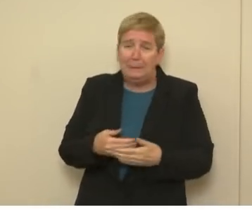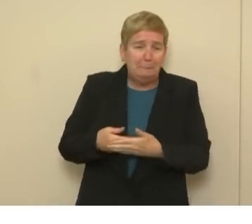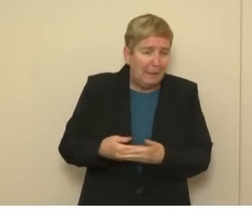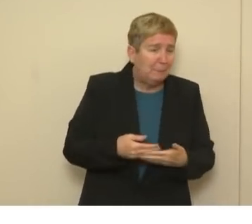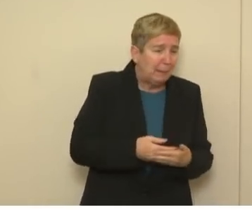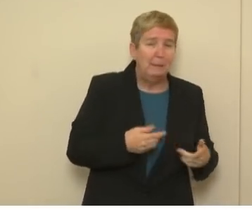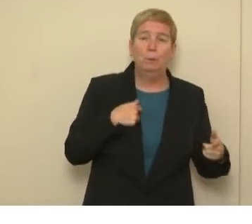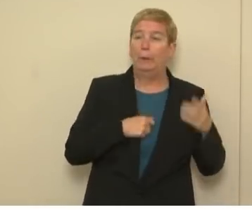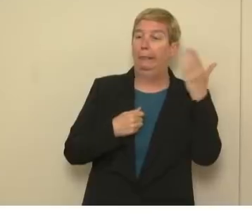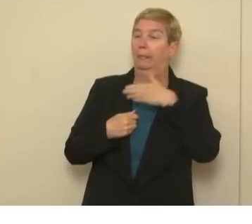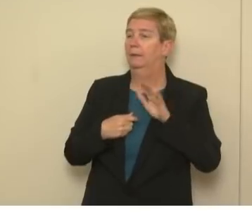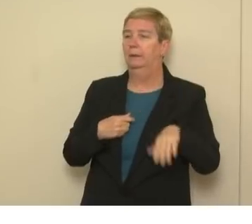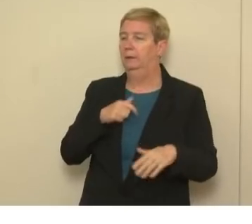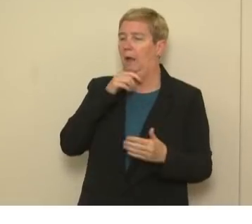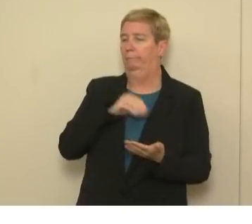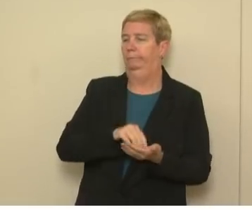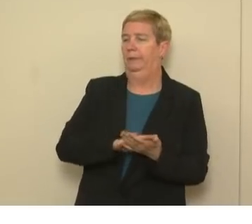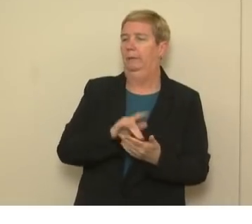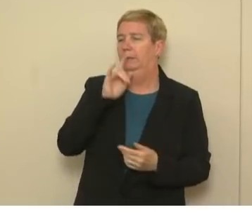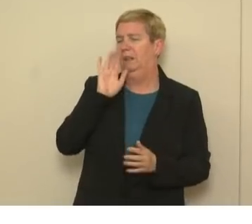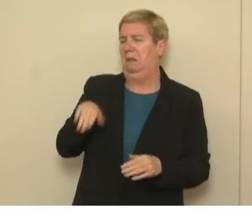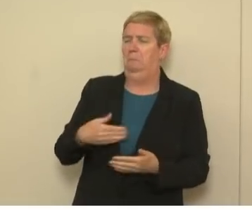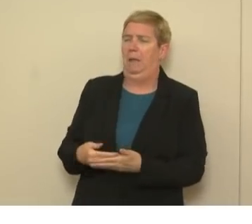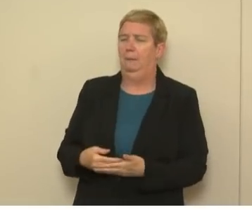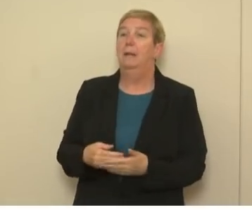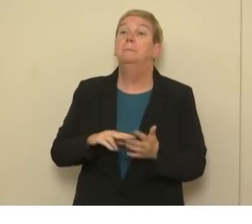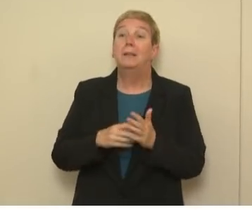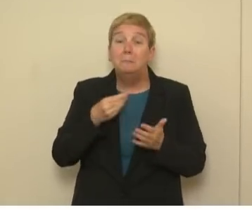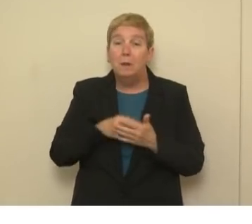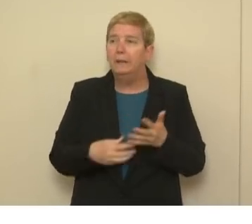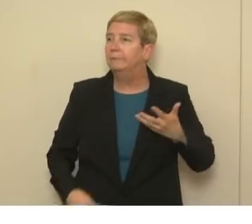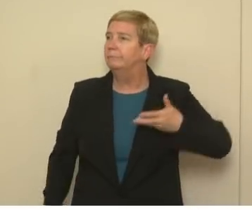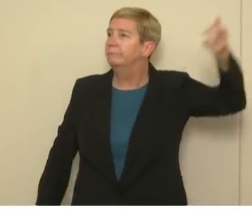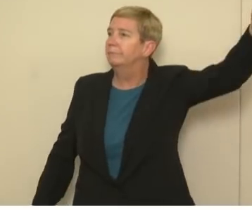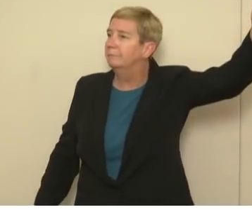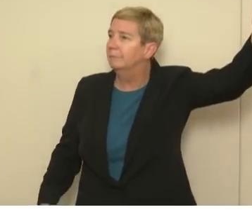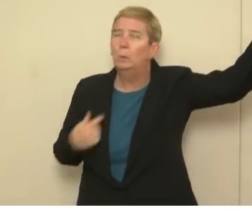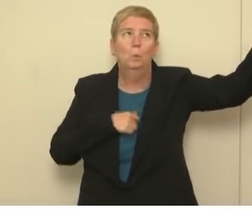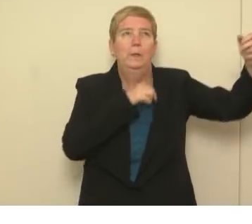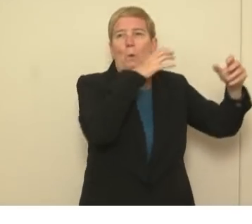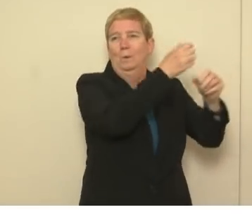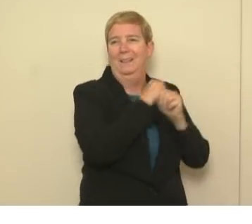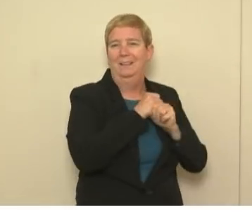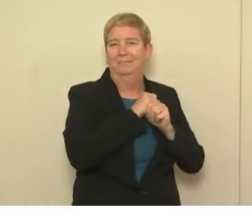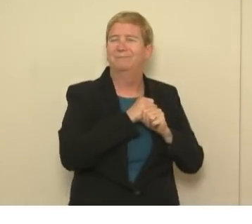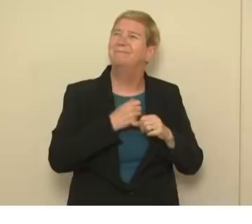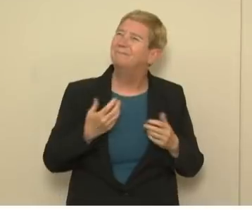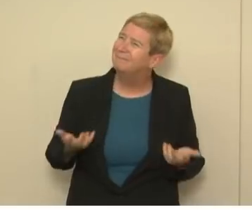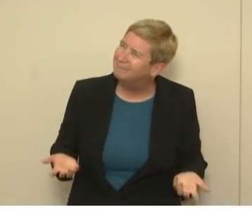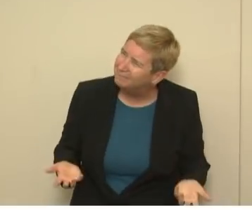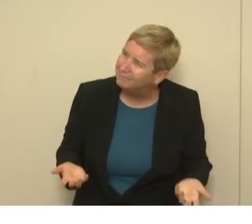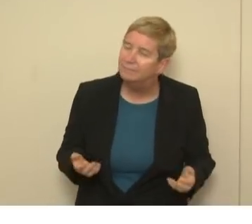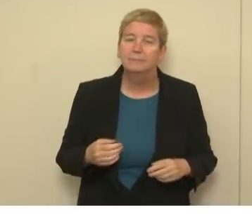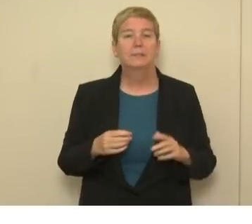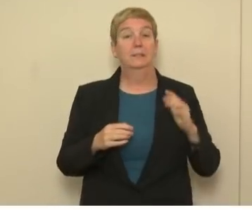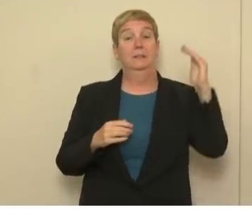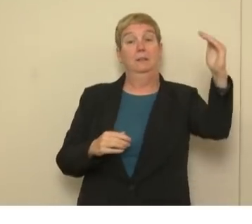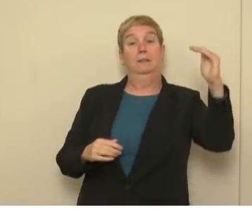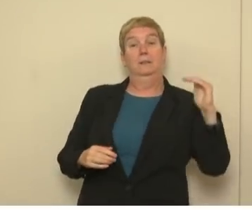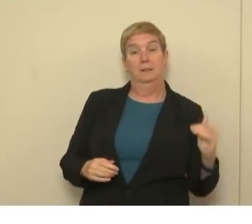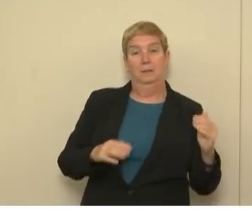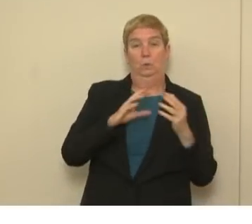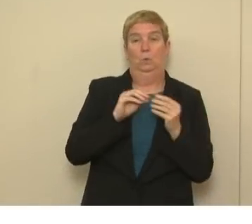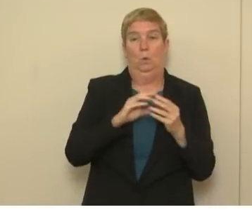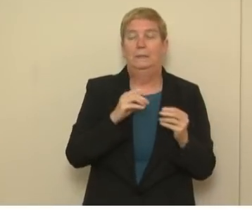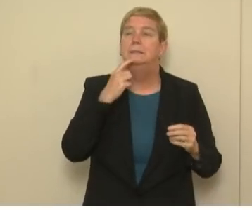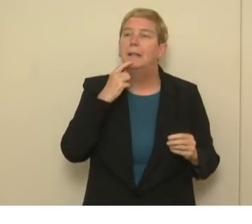do not get when they're by the time when they're in the 5th grade. The next myth is that, well, I thought that deadline had passed. You know, I've heard a lot of crazy